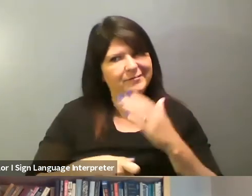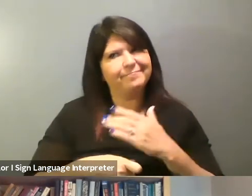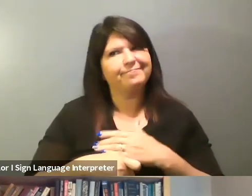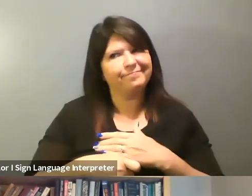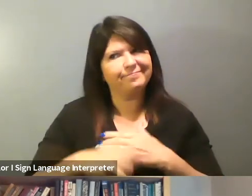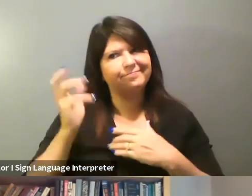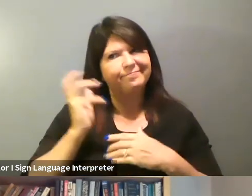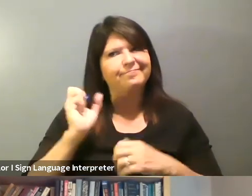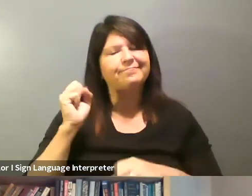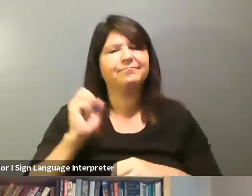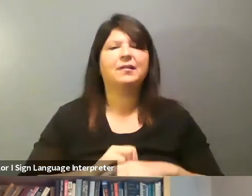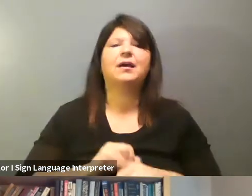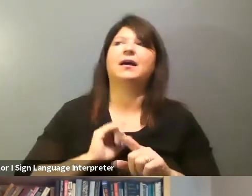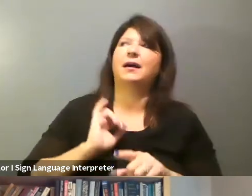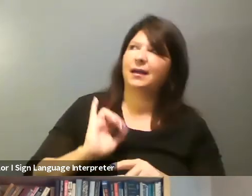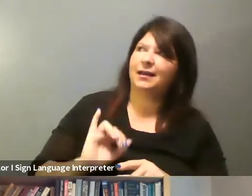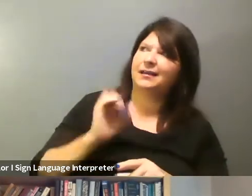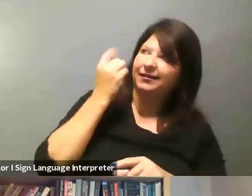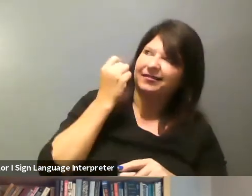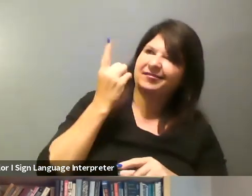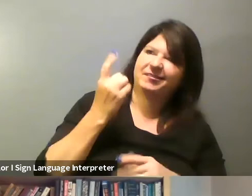I bet. Yeah, and costly.